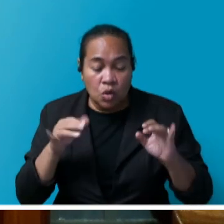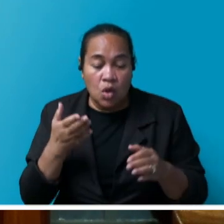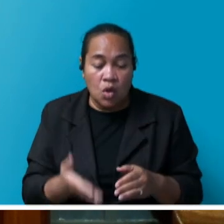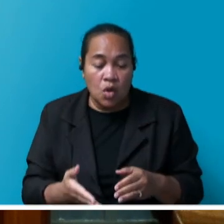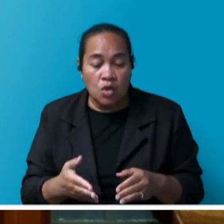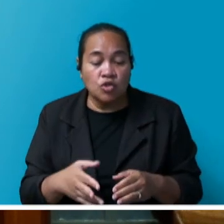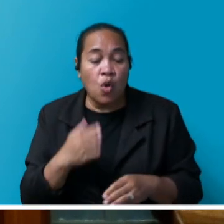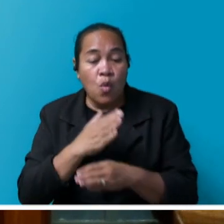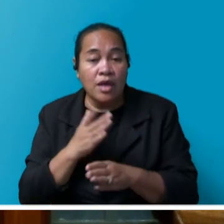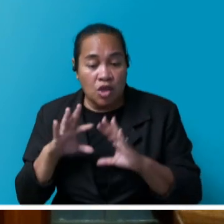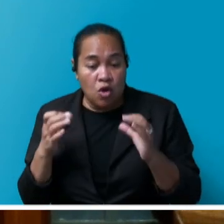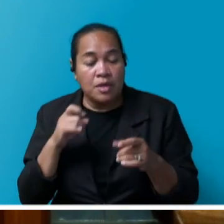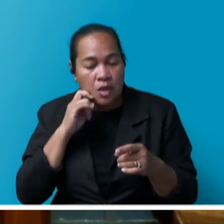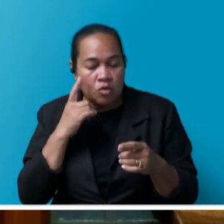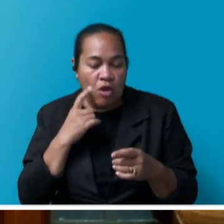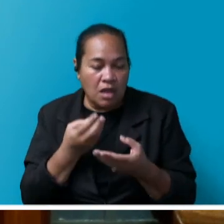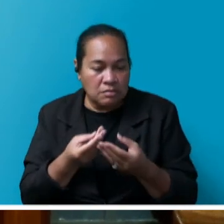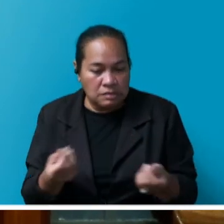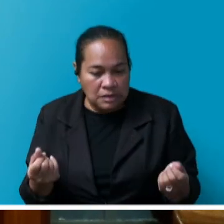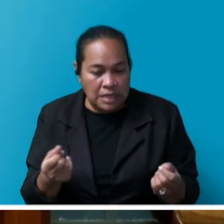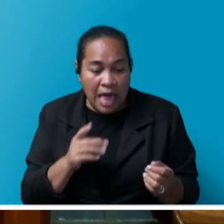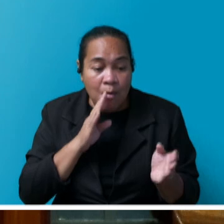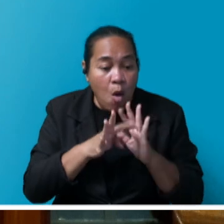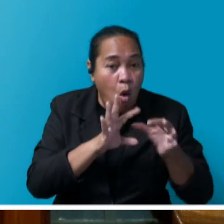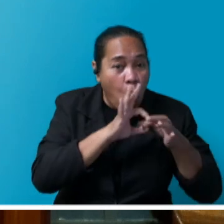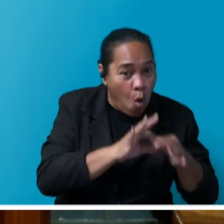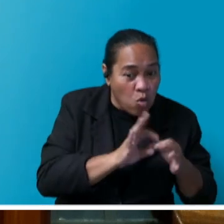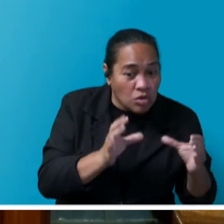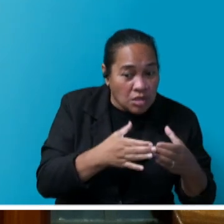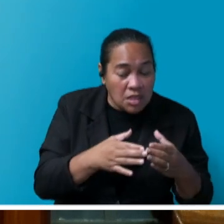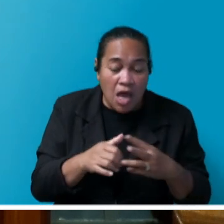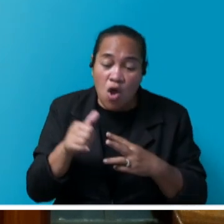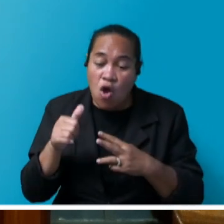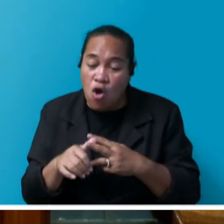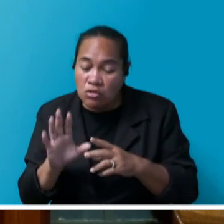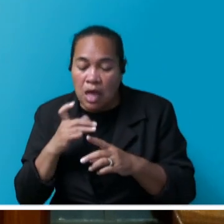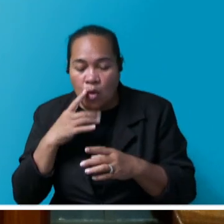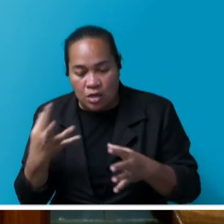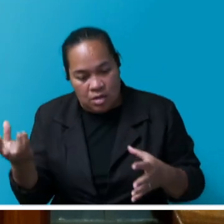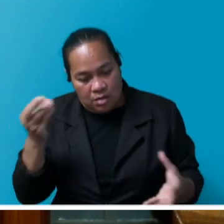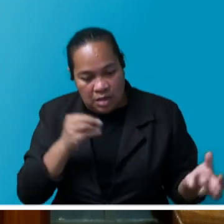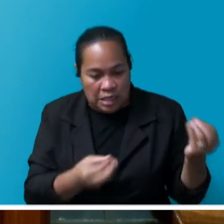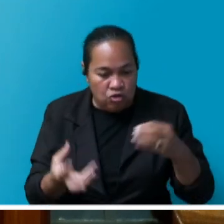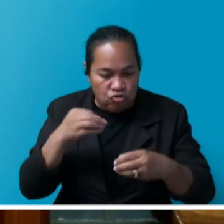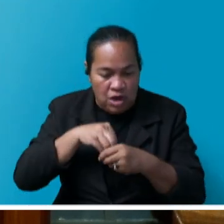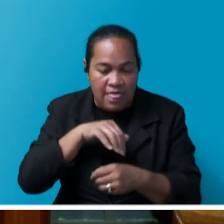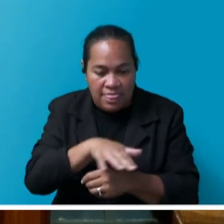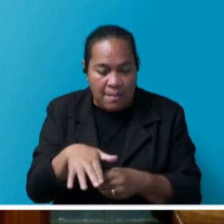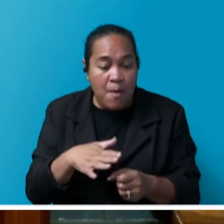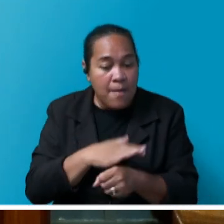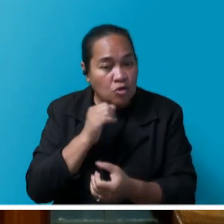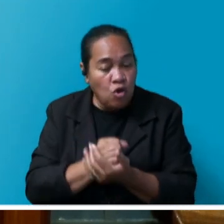tourism sector, private owners, and customary fishing rights owners into a framework ensuring that